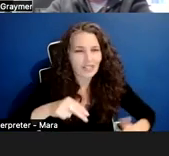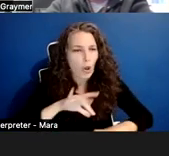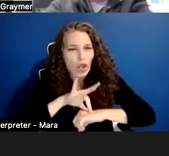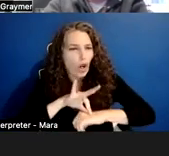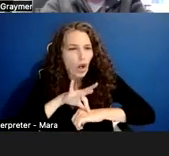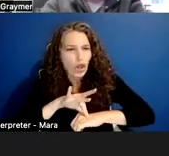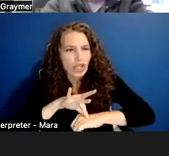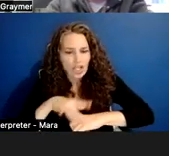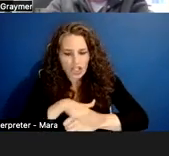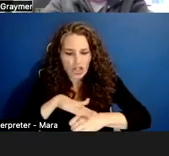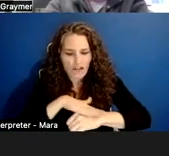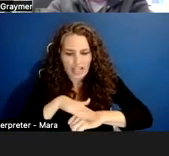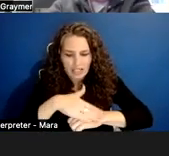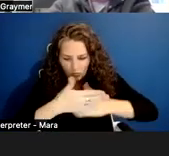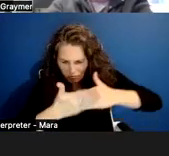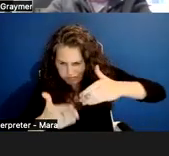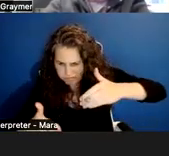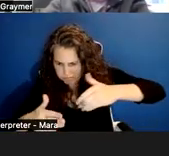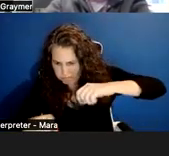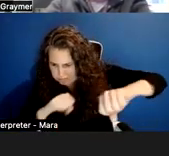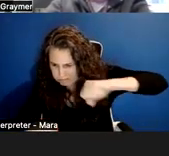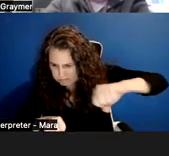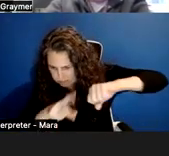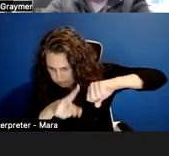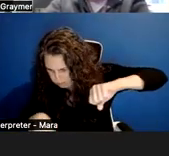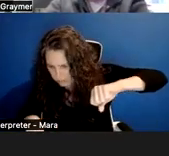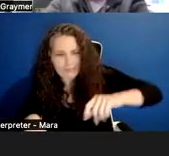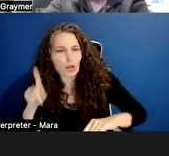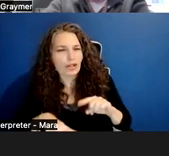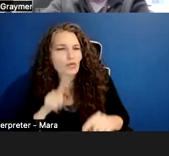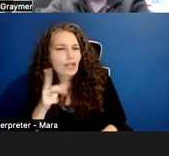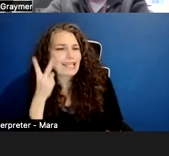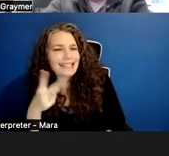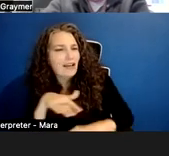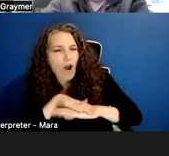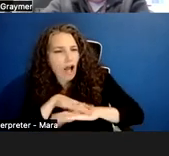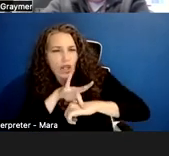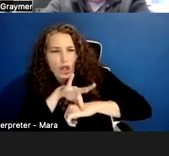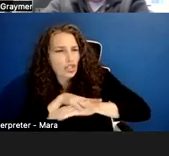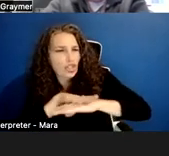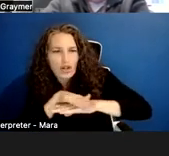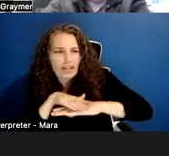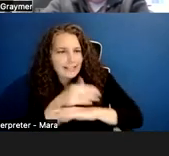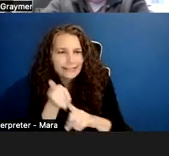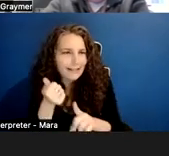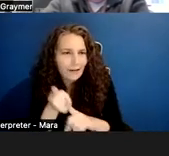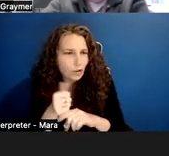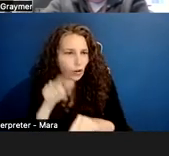say, here's where the earthquake broke a fault on the ground. And you can also